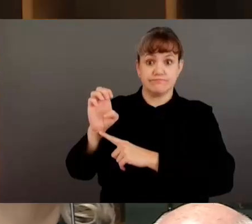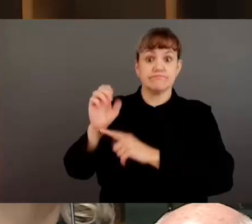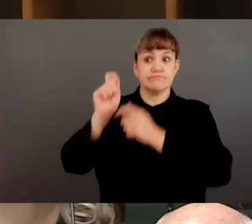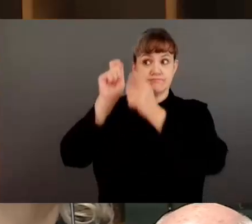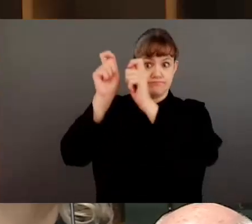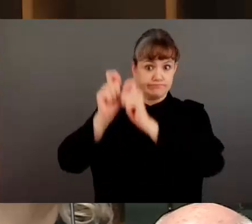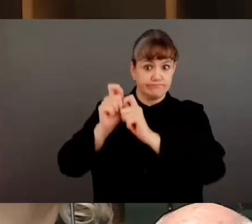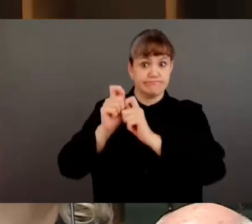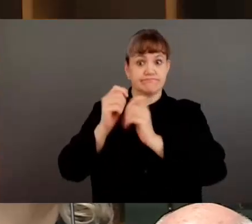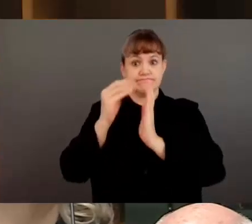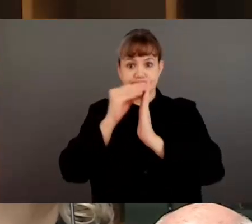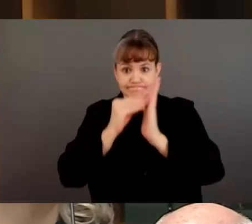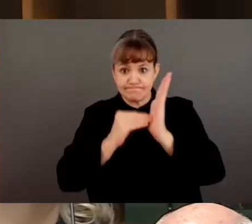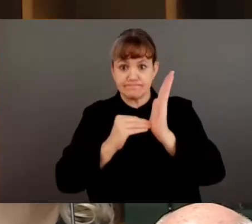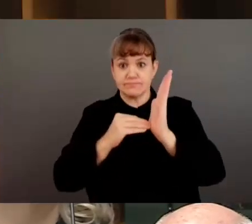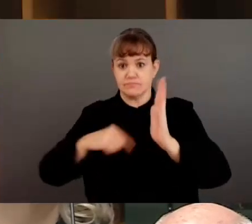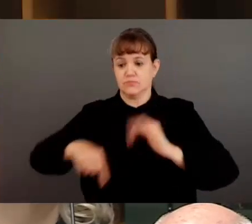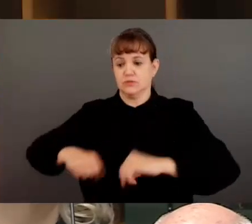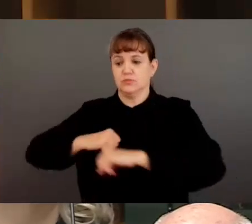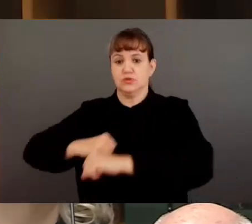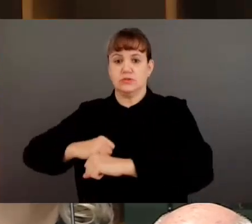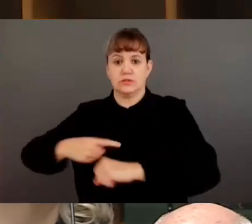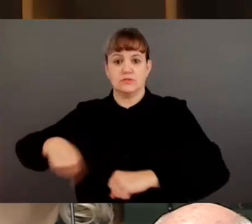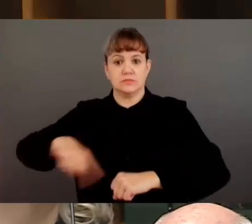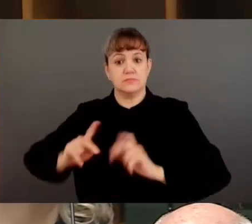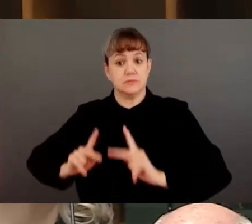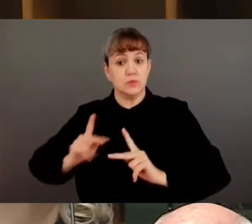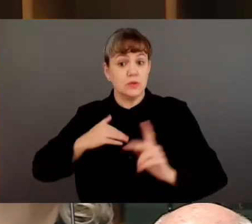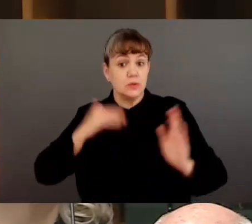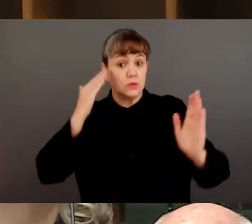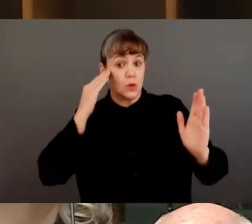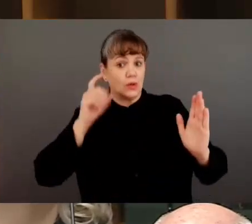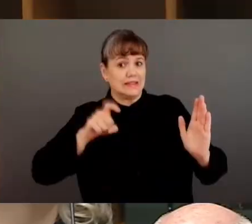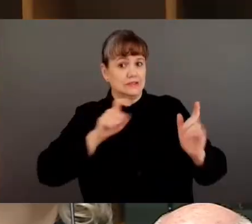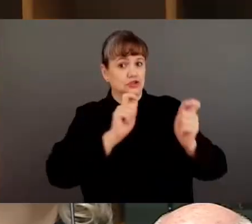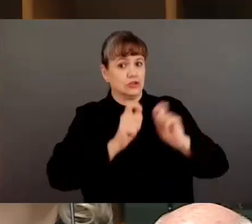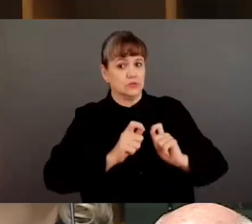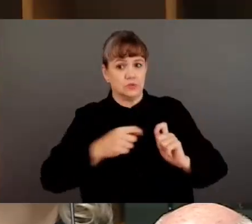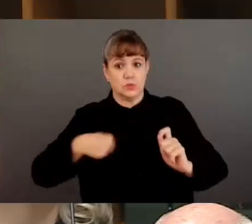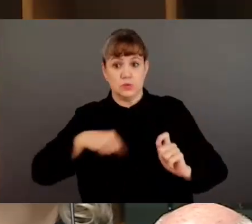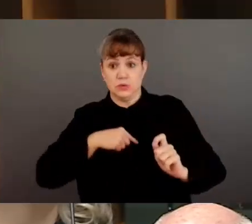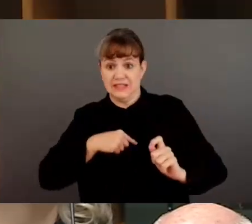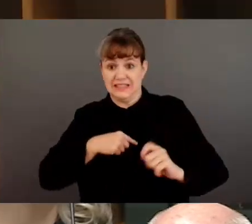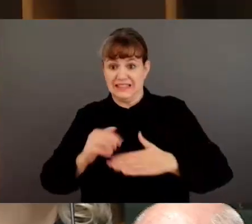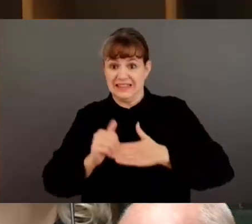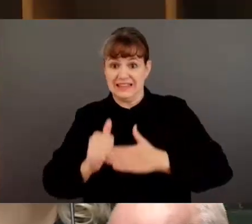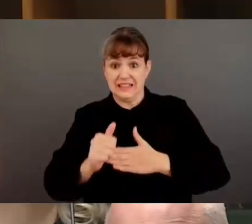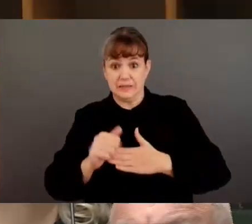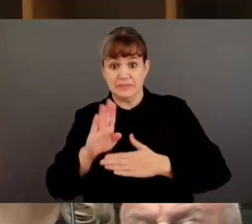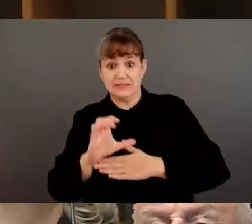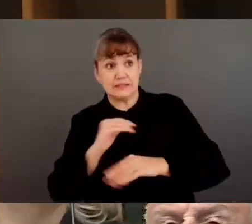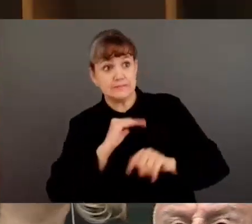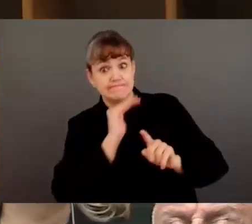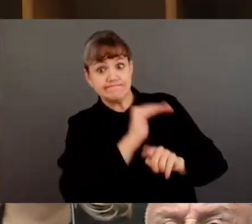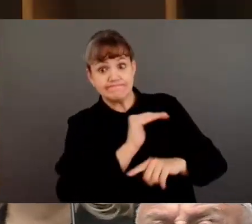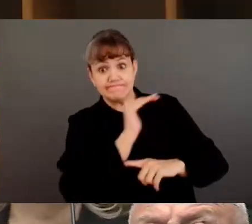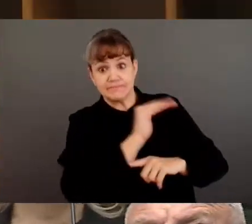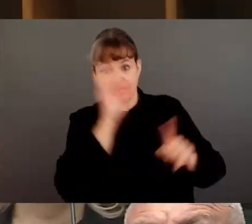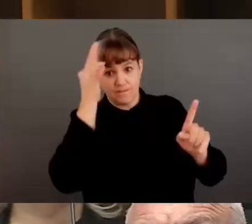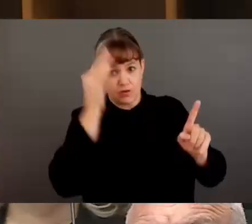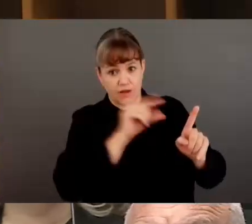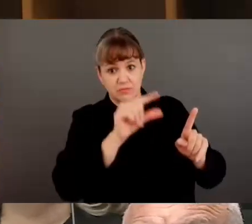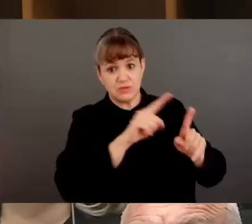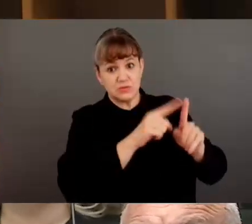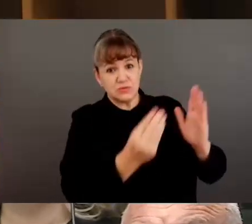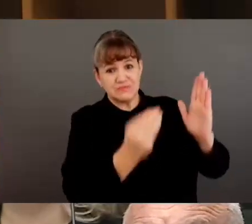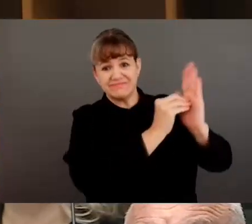criminal code that we know we need to make to keep our community and our country safe. Mr. Speaker, I was